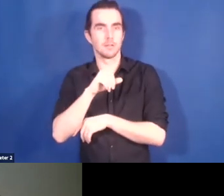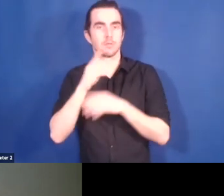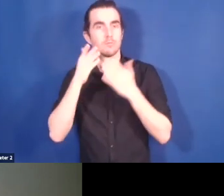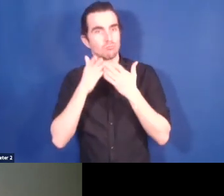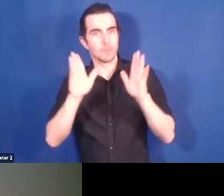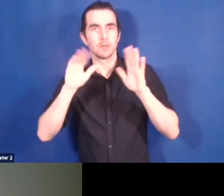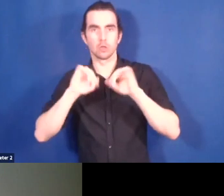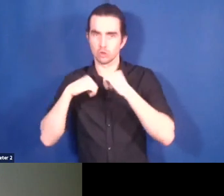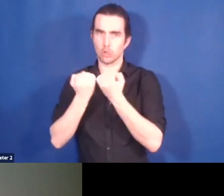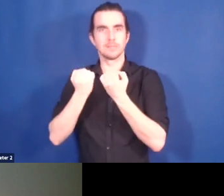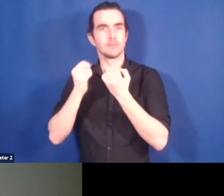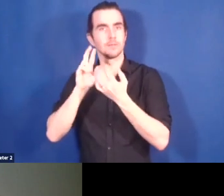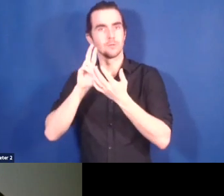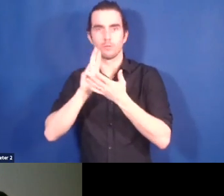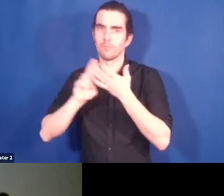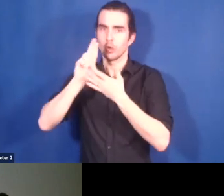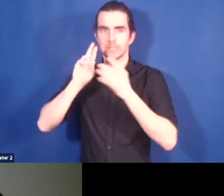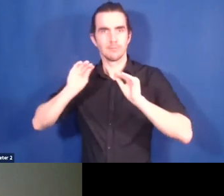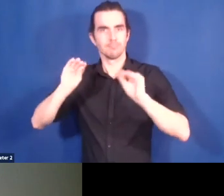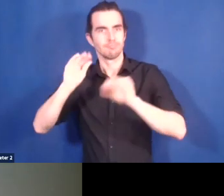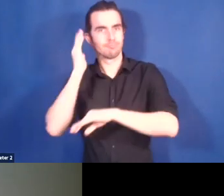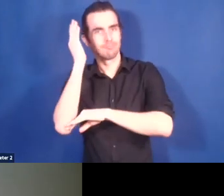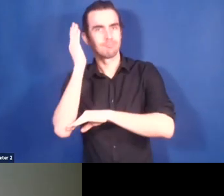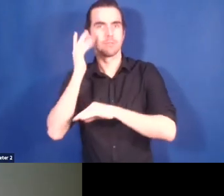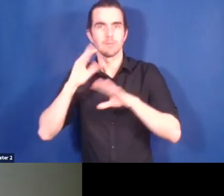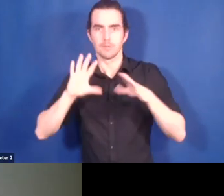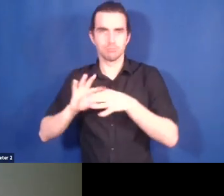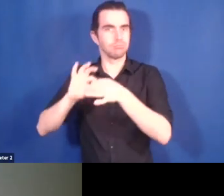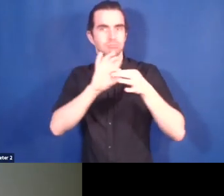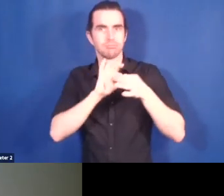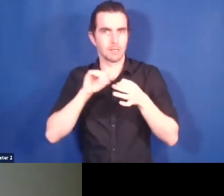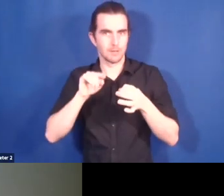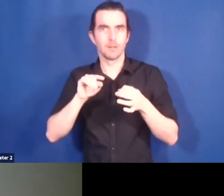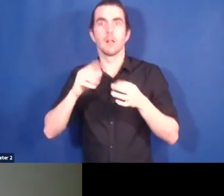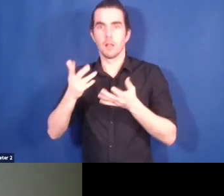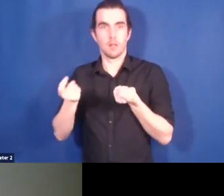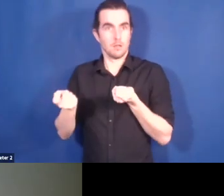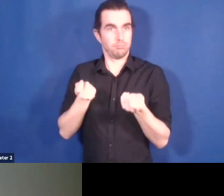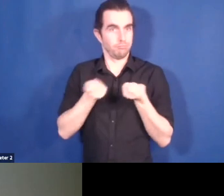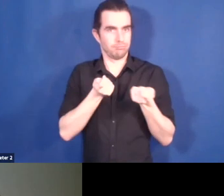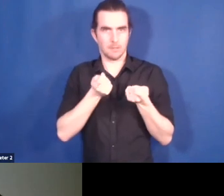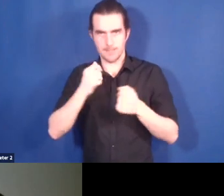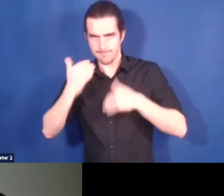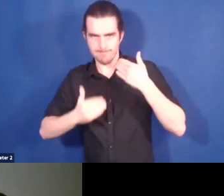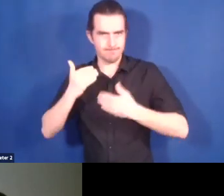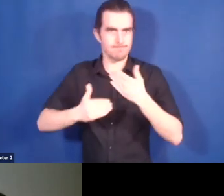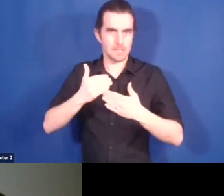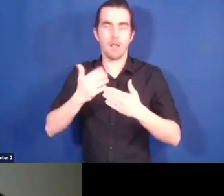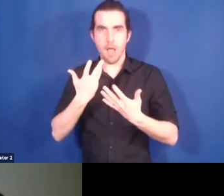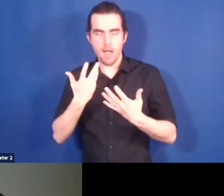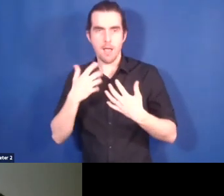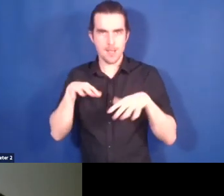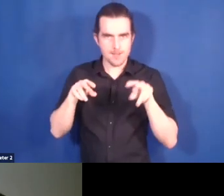example, scholarship opportunities that it might be good to list, connections they want to make between their university and this task